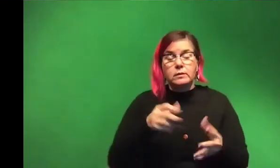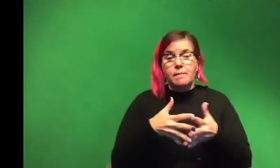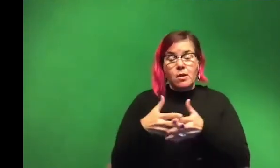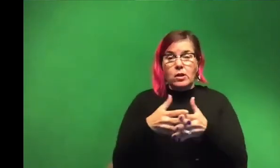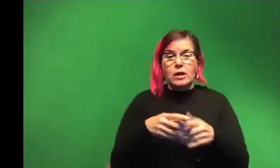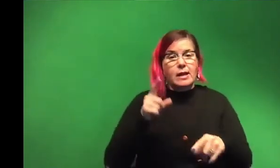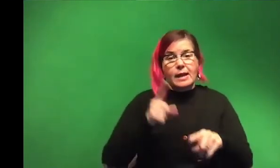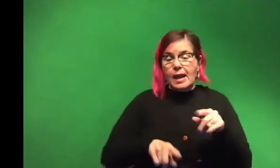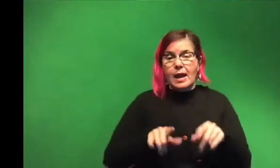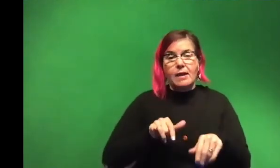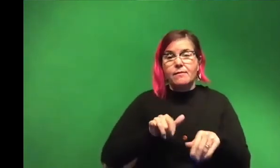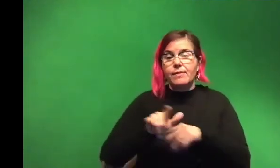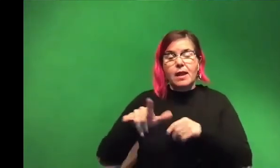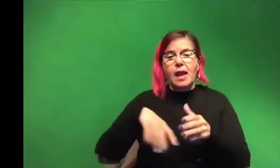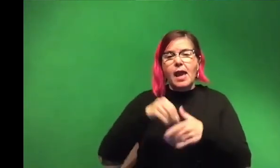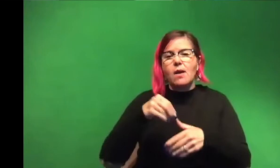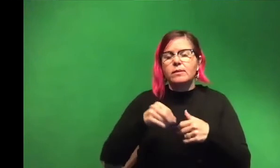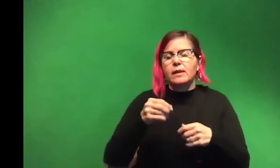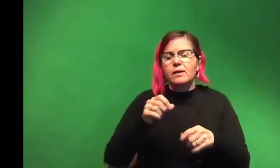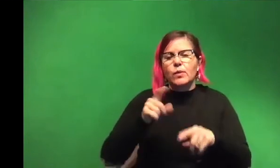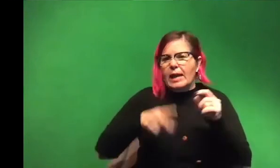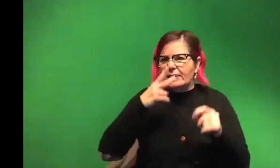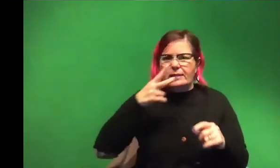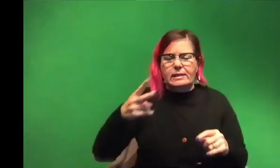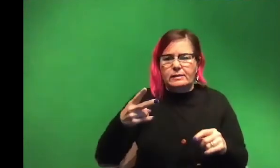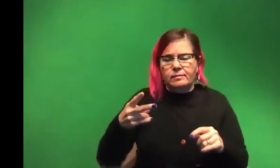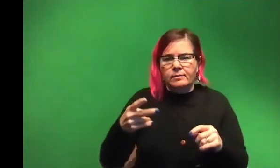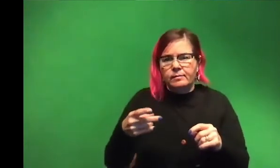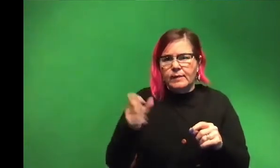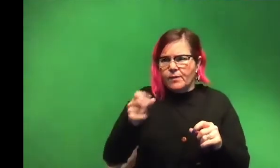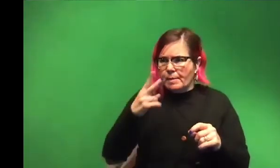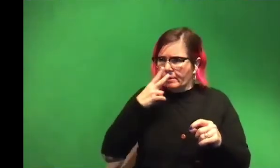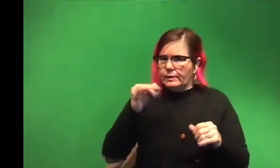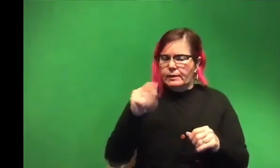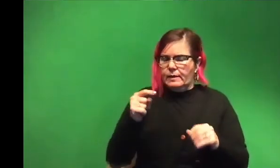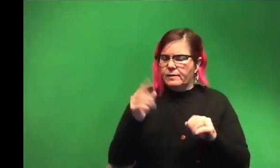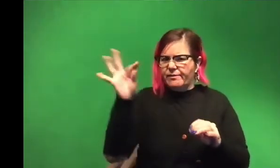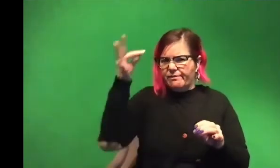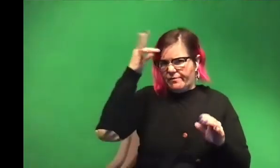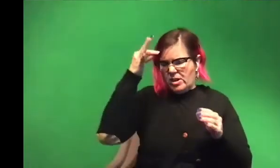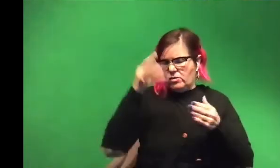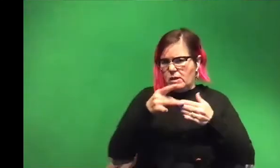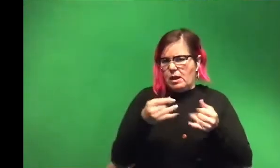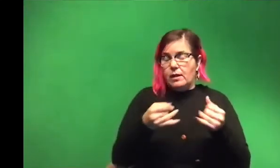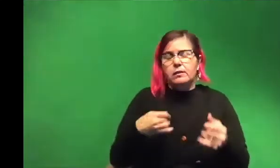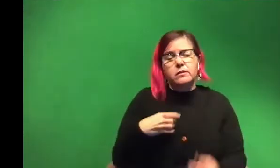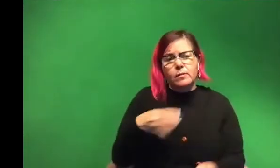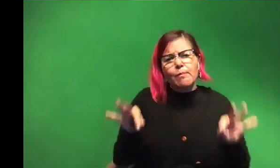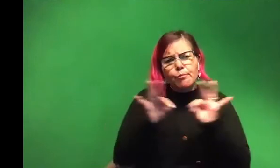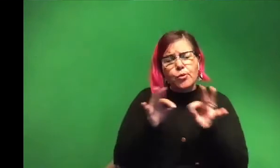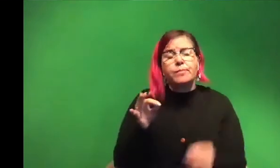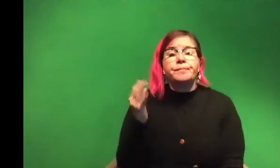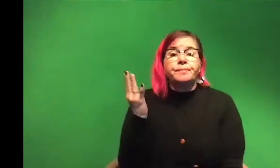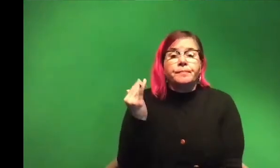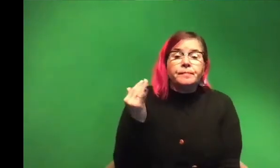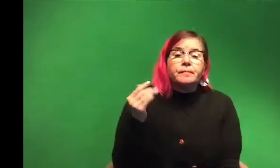cannot fly outside of line of sight. That's one of the main federal guidelines. And that's actually a really good idea because